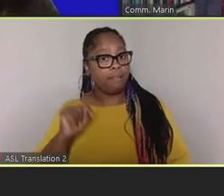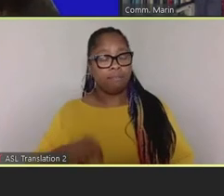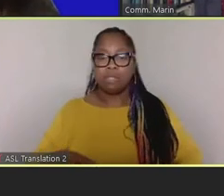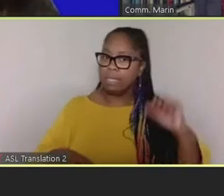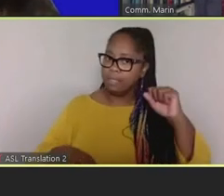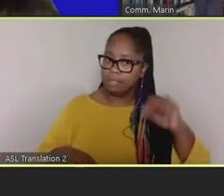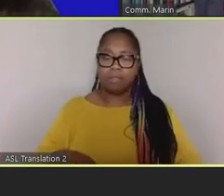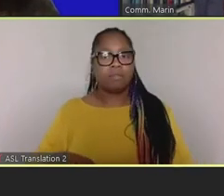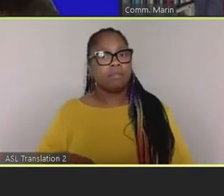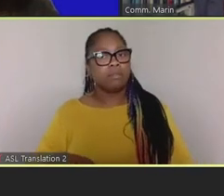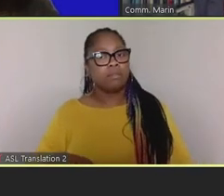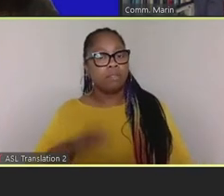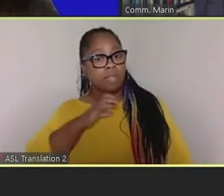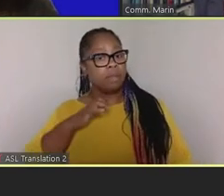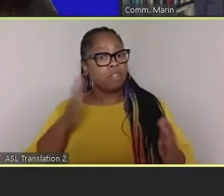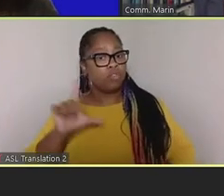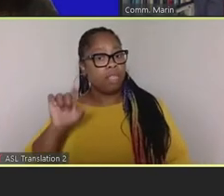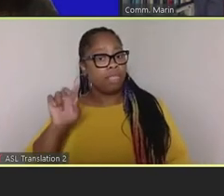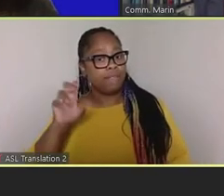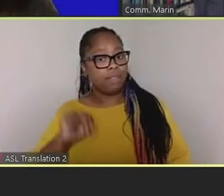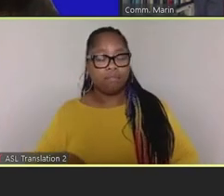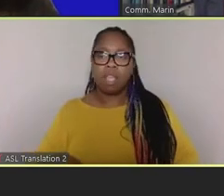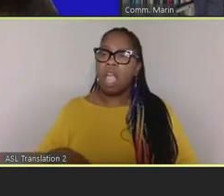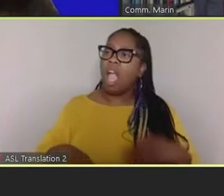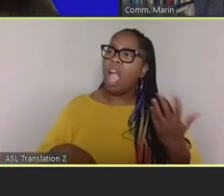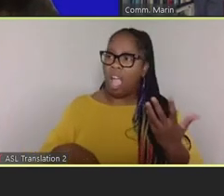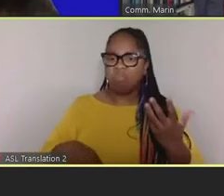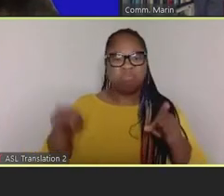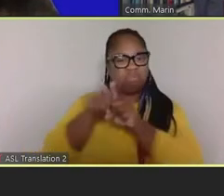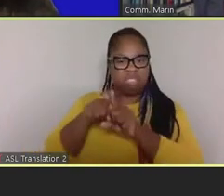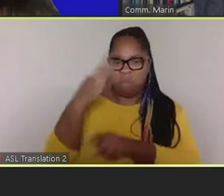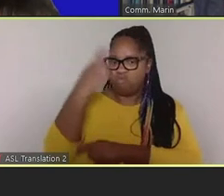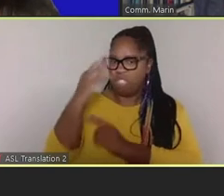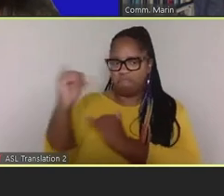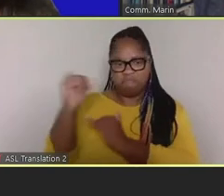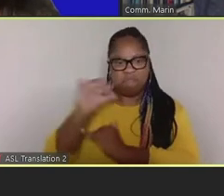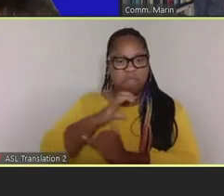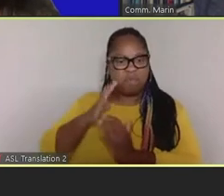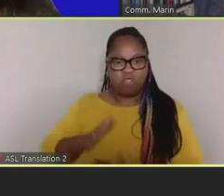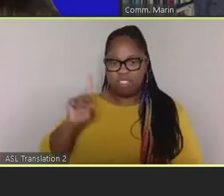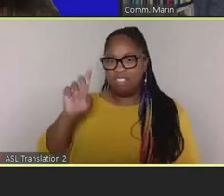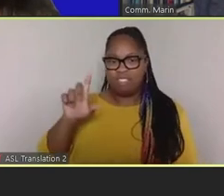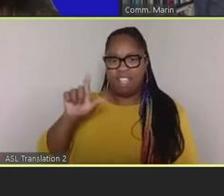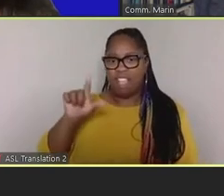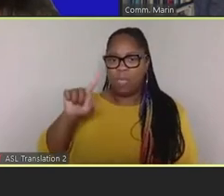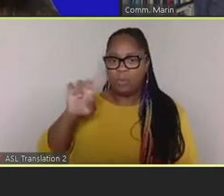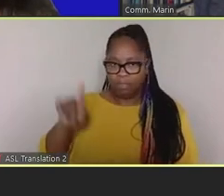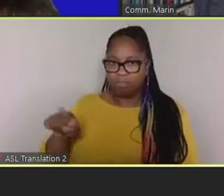Yes. Commissioner Levin. For the same reasons articulated by Commissioner De La Hoos, I vote yes.